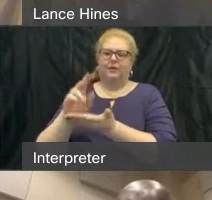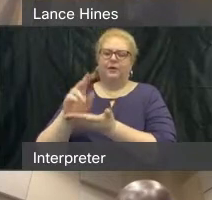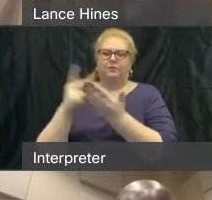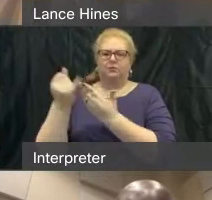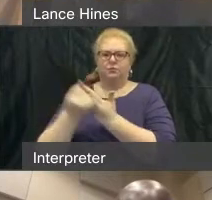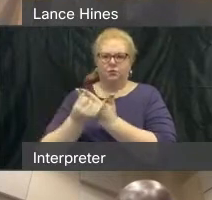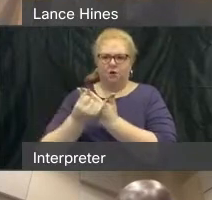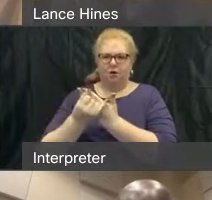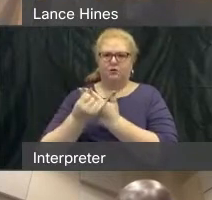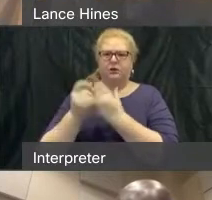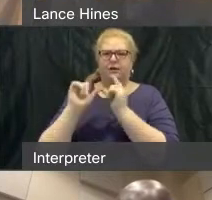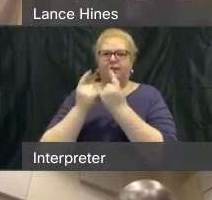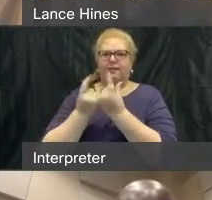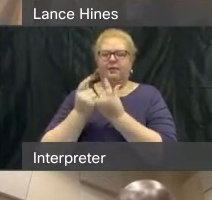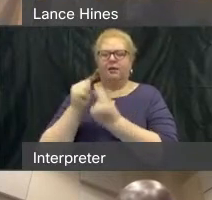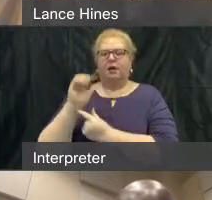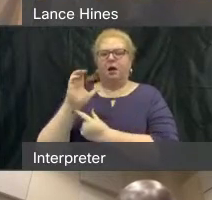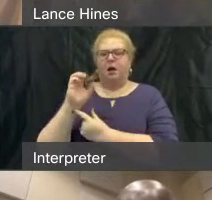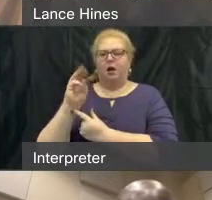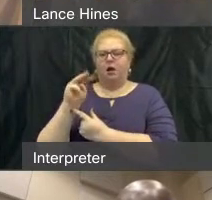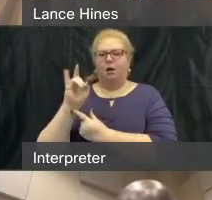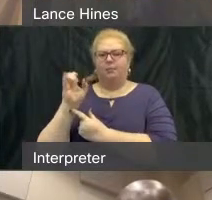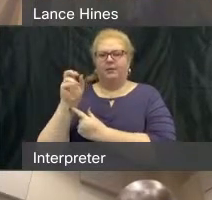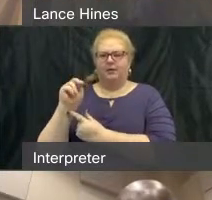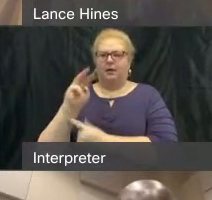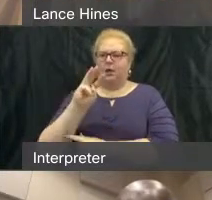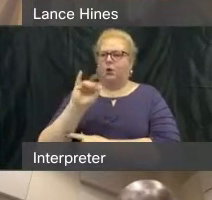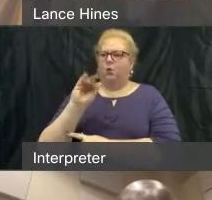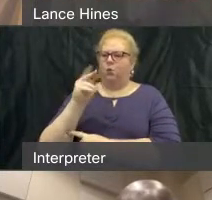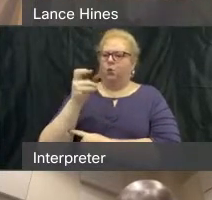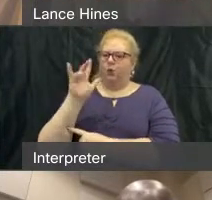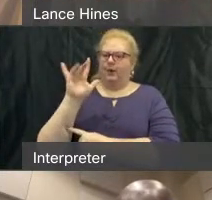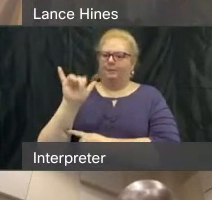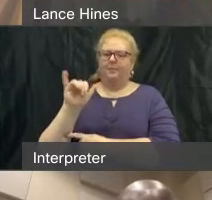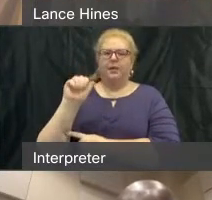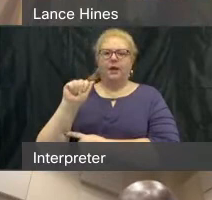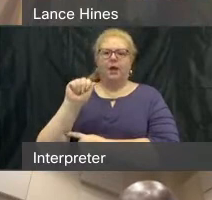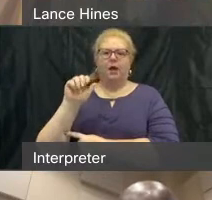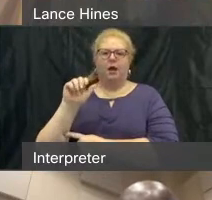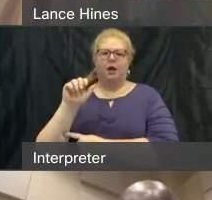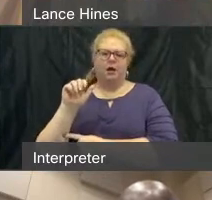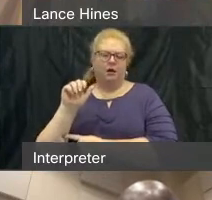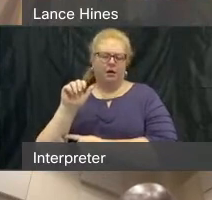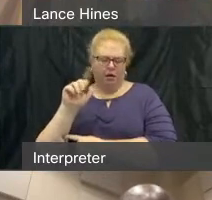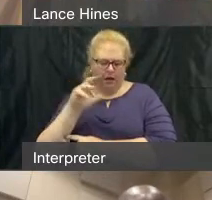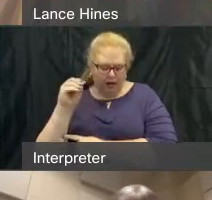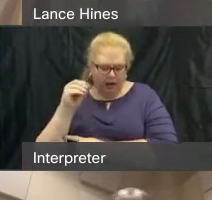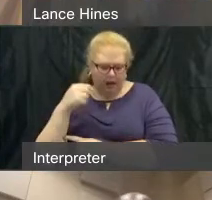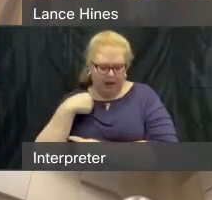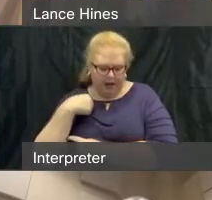Wingate Foundation. The Wingate Foundation, I reached out to them soon after I came into this role